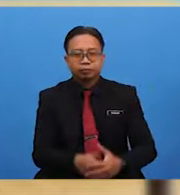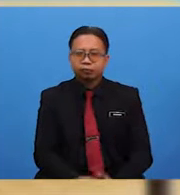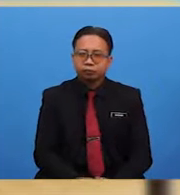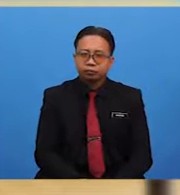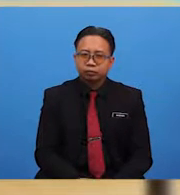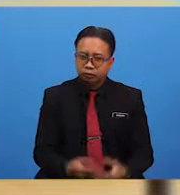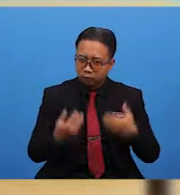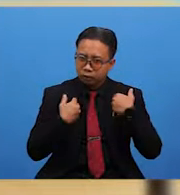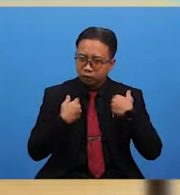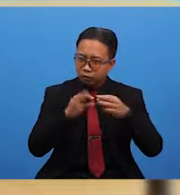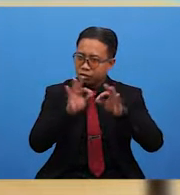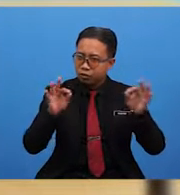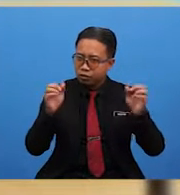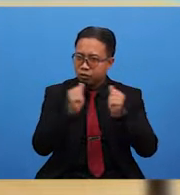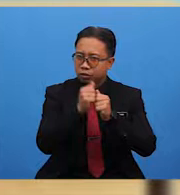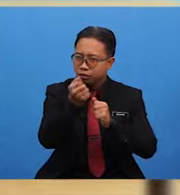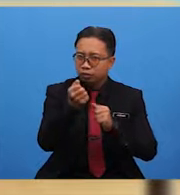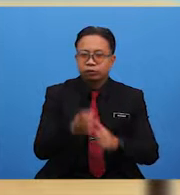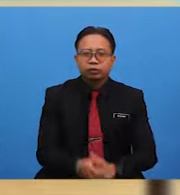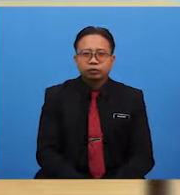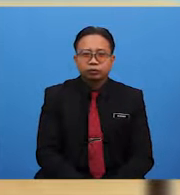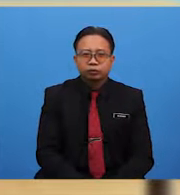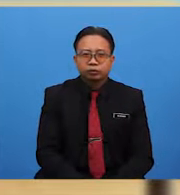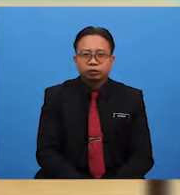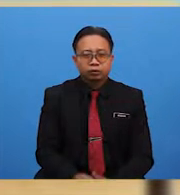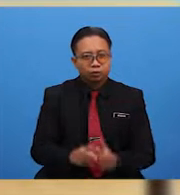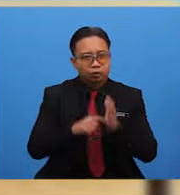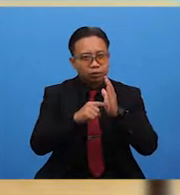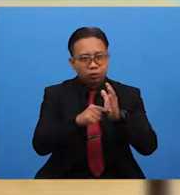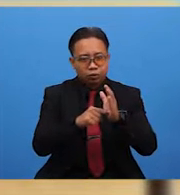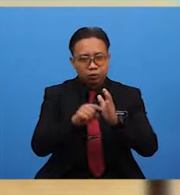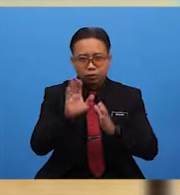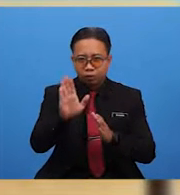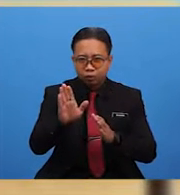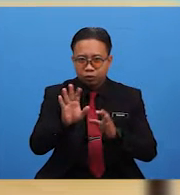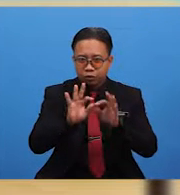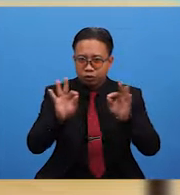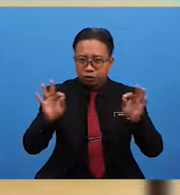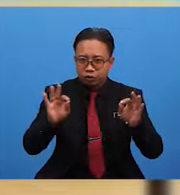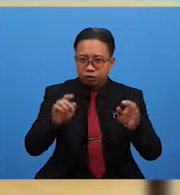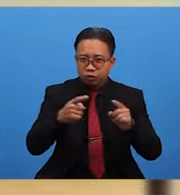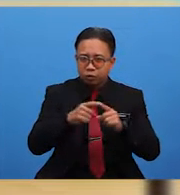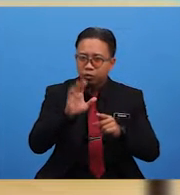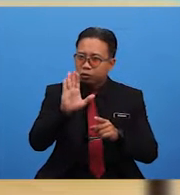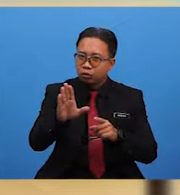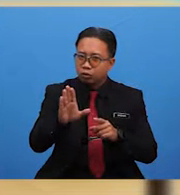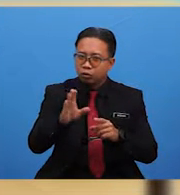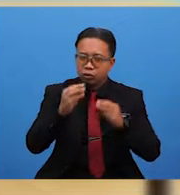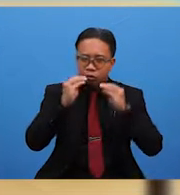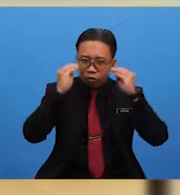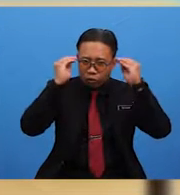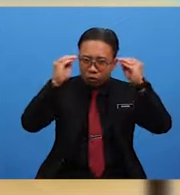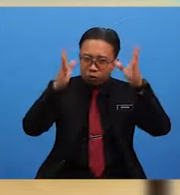Do you have your sentences with you? You can show your sentences to your teacher or share them with your